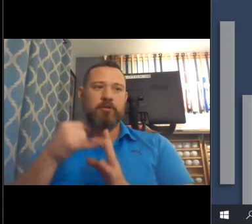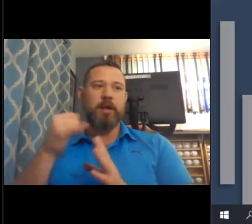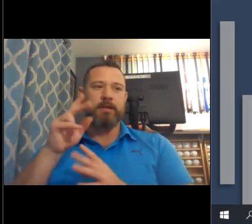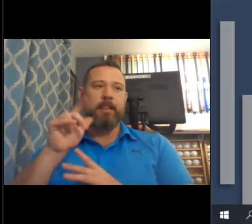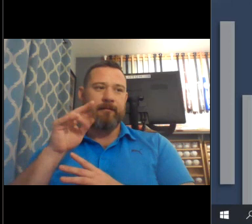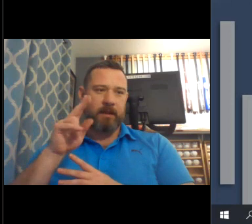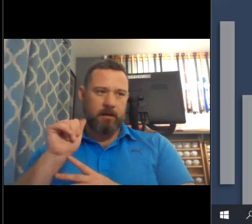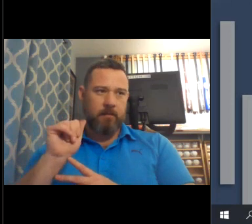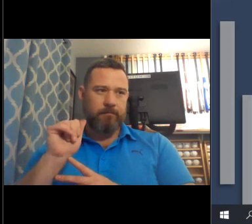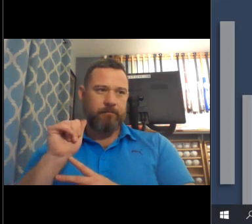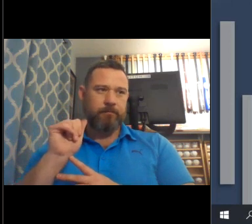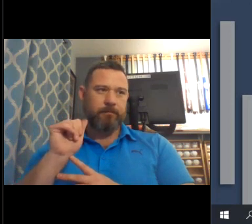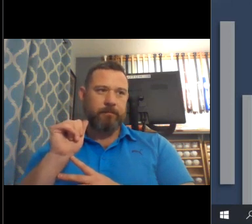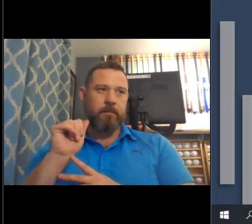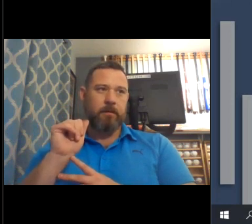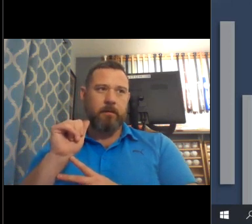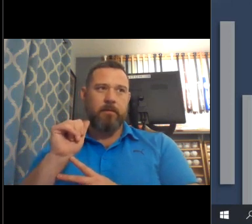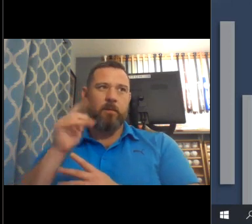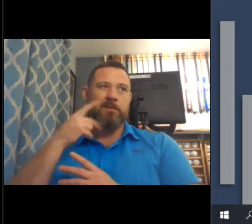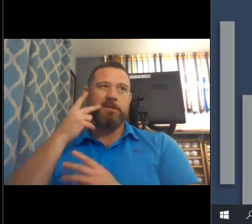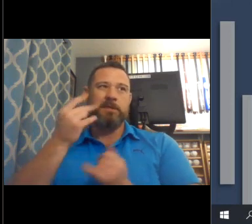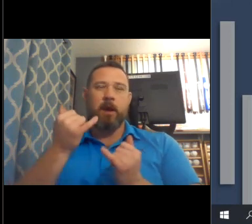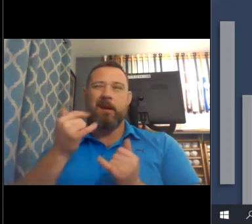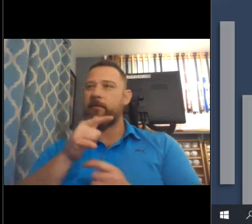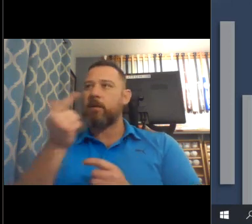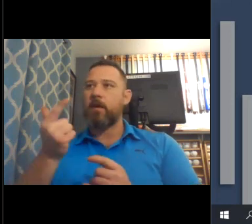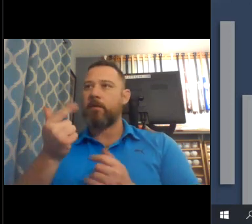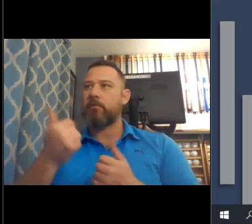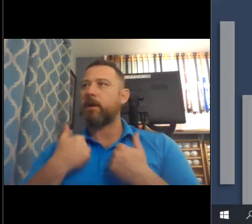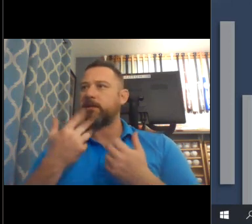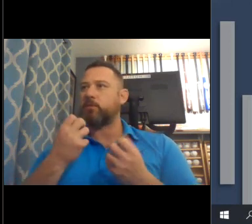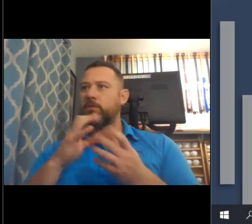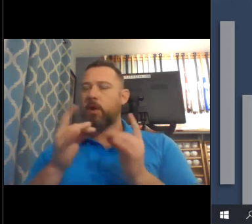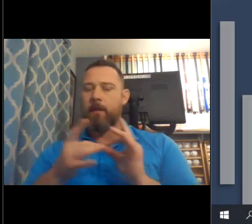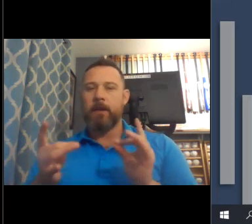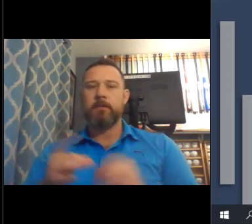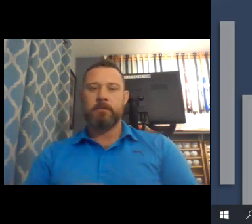We'll see right now if there's another resident who wants to make a comment.